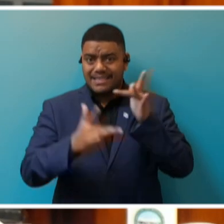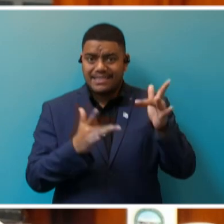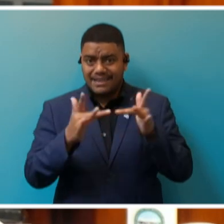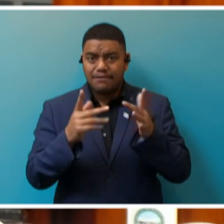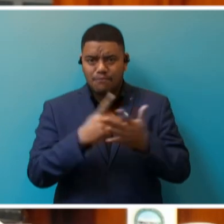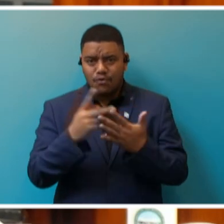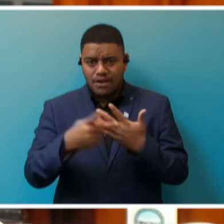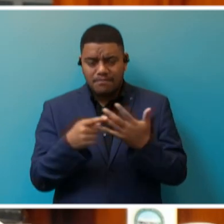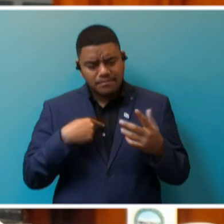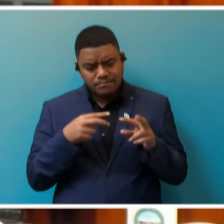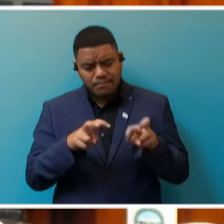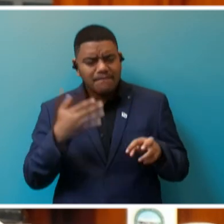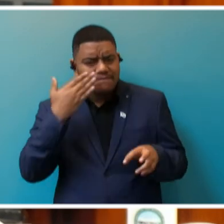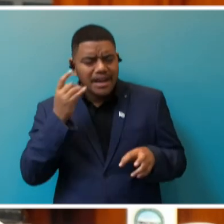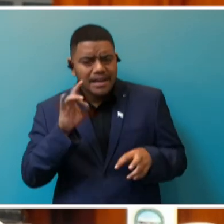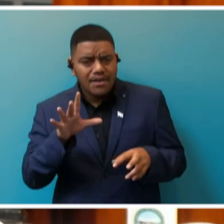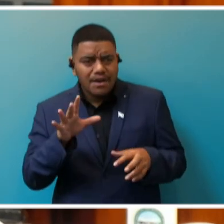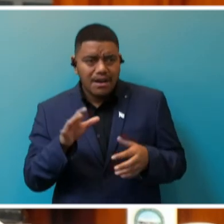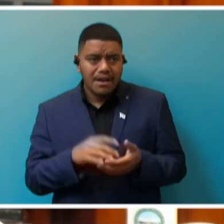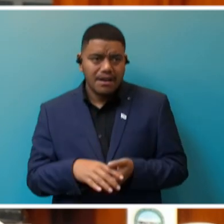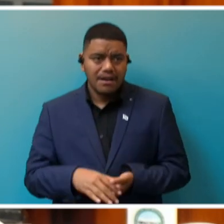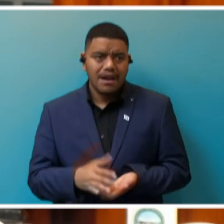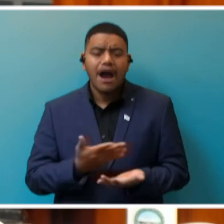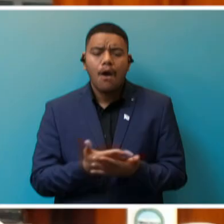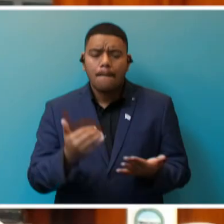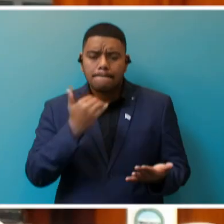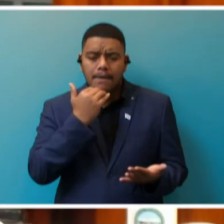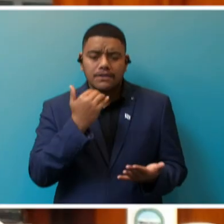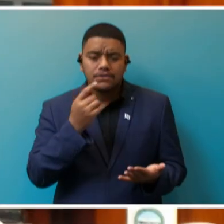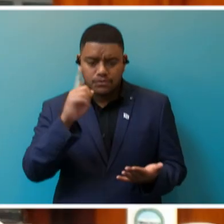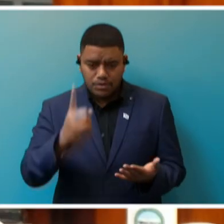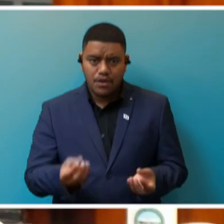program just to find out how much that money is of today's value.